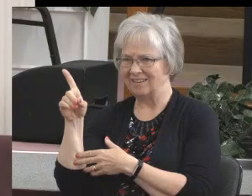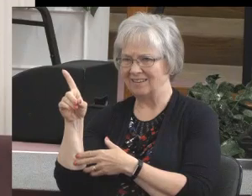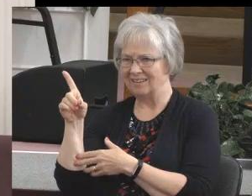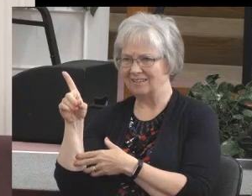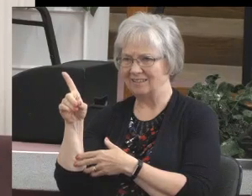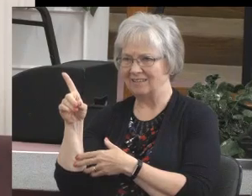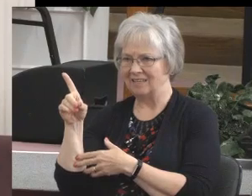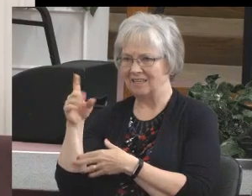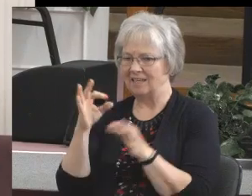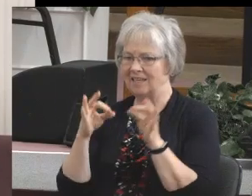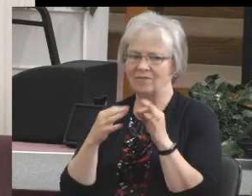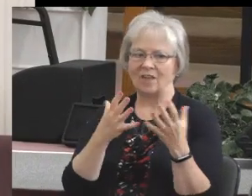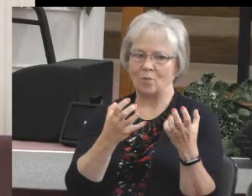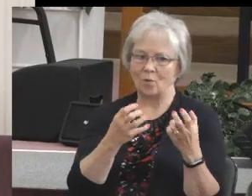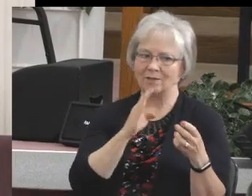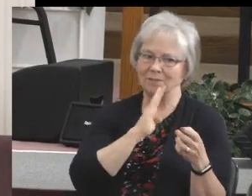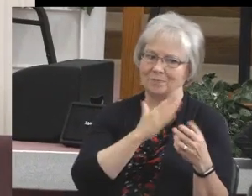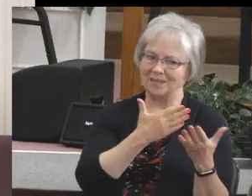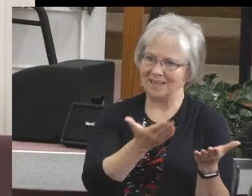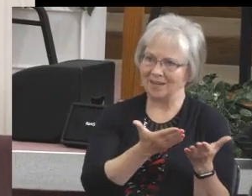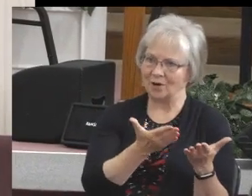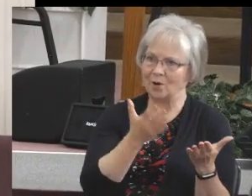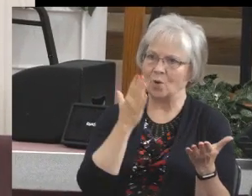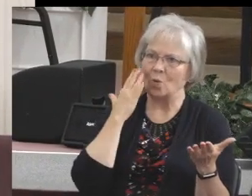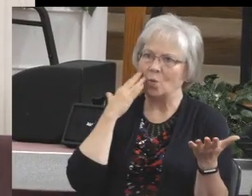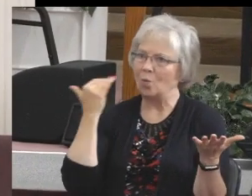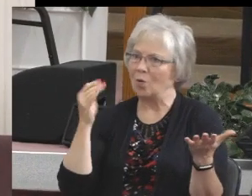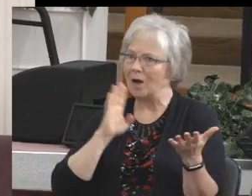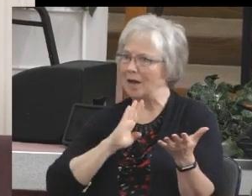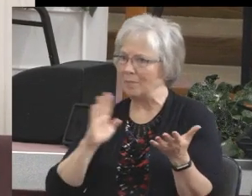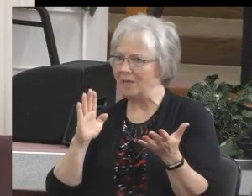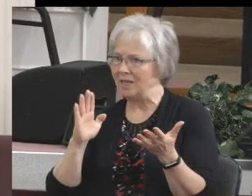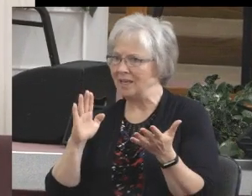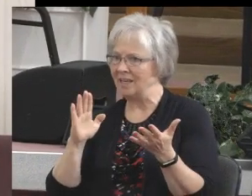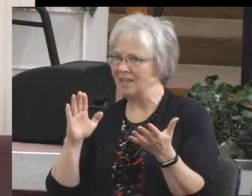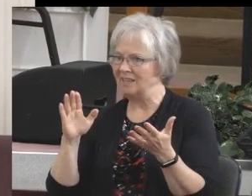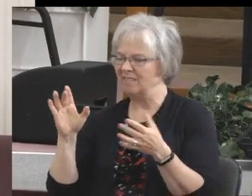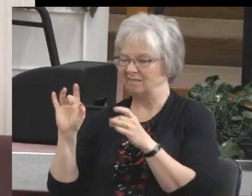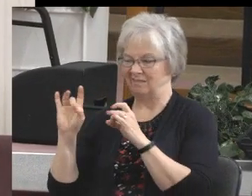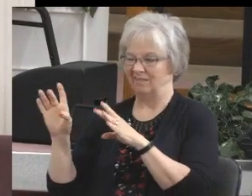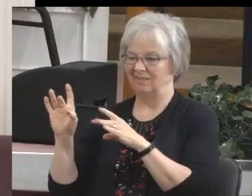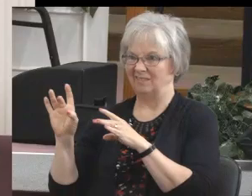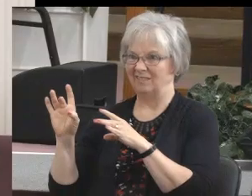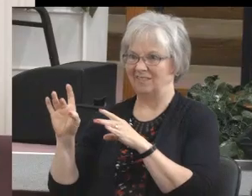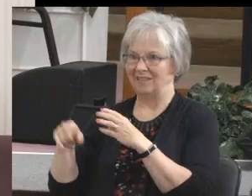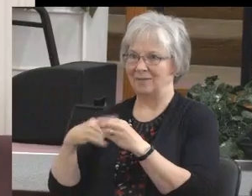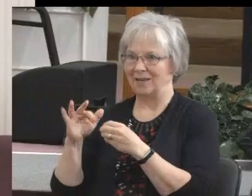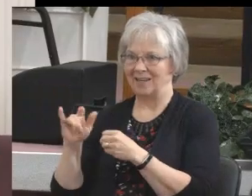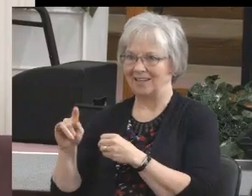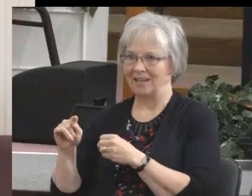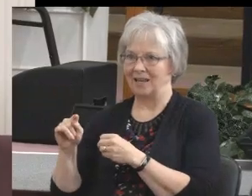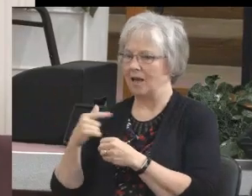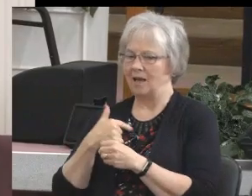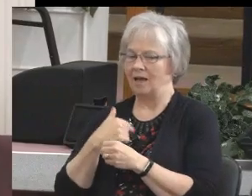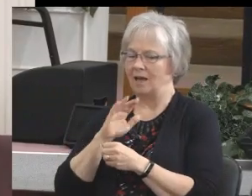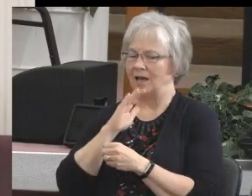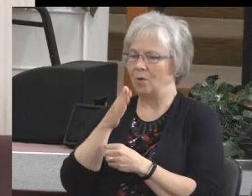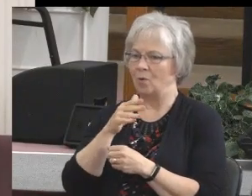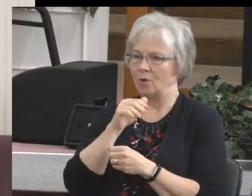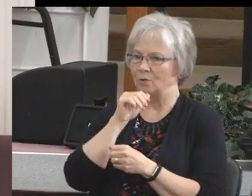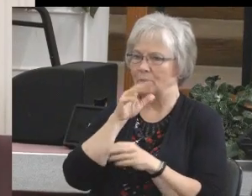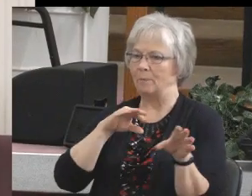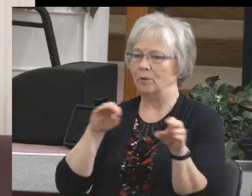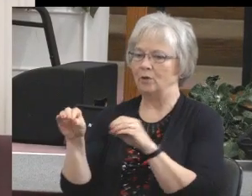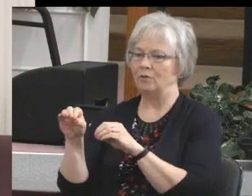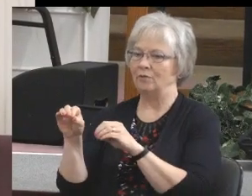here, why would you be offended? You know, I'm not going to move to a nation that I disagree with.